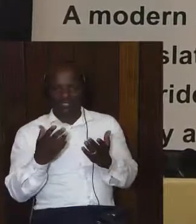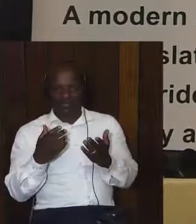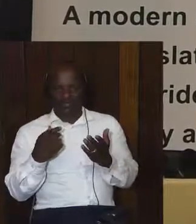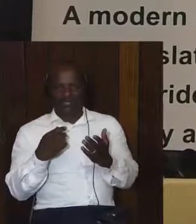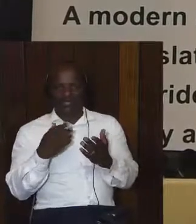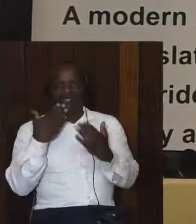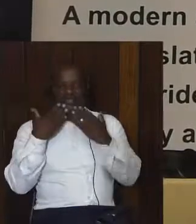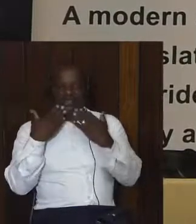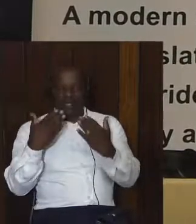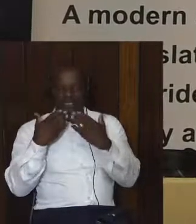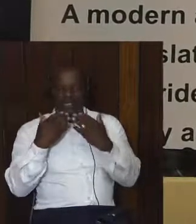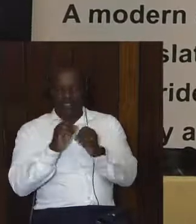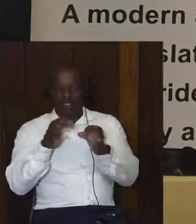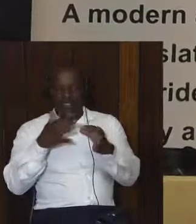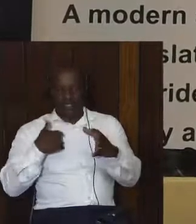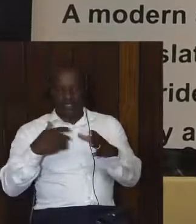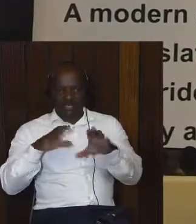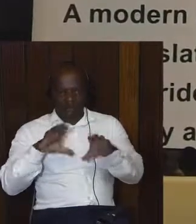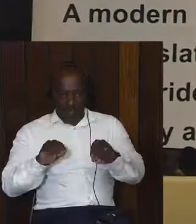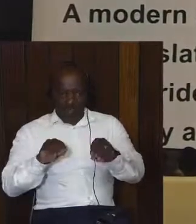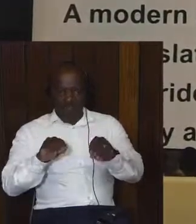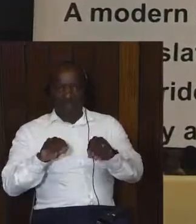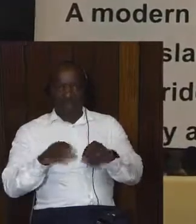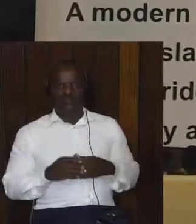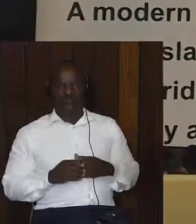there. Thanks, Chair.